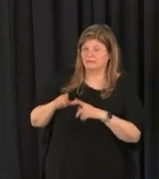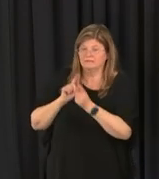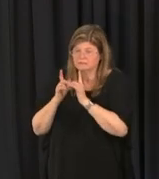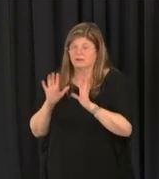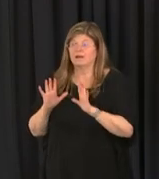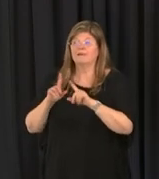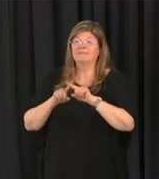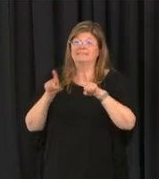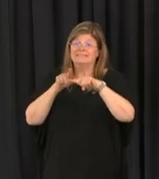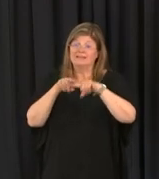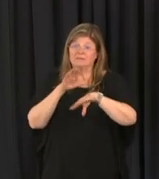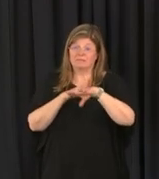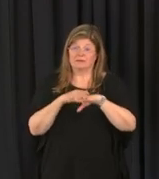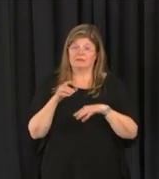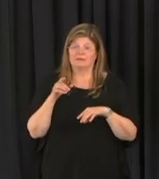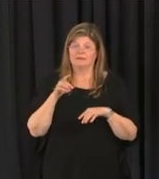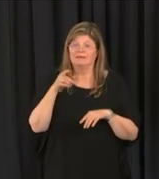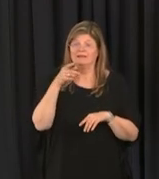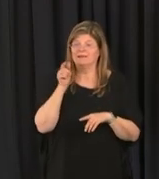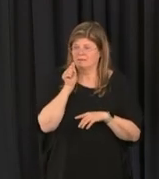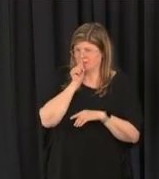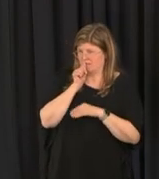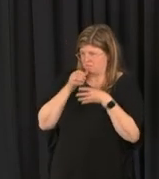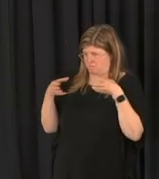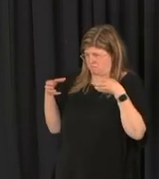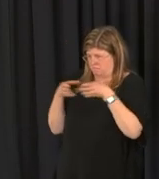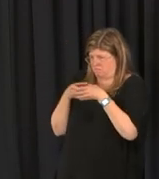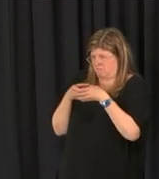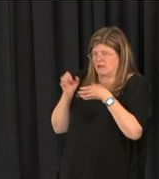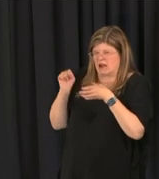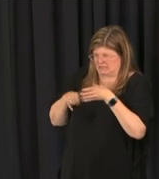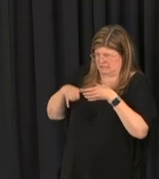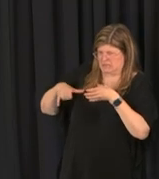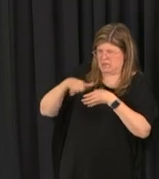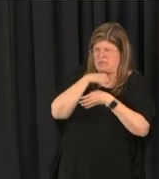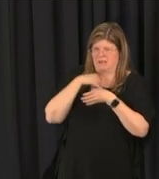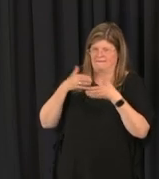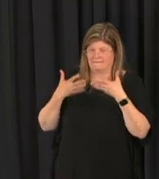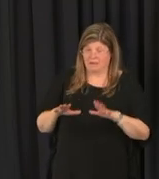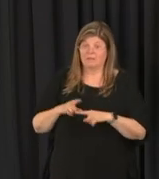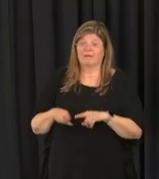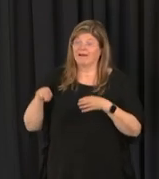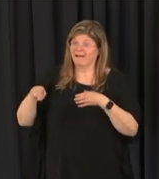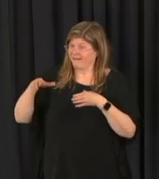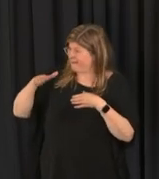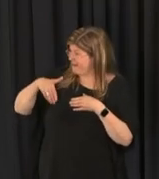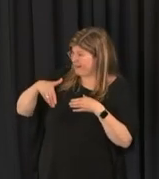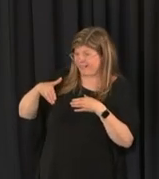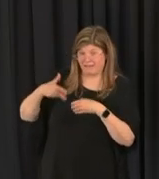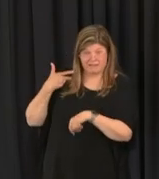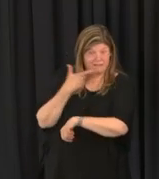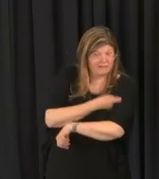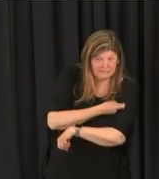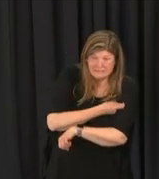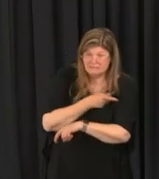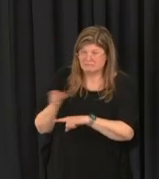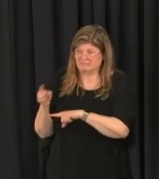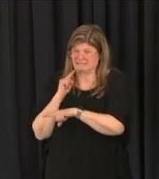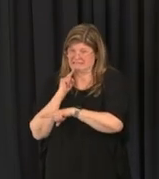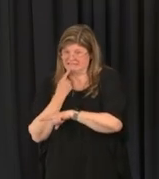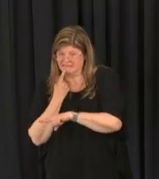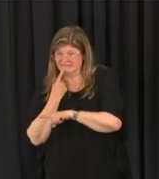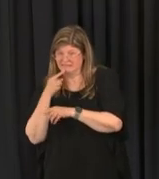private gatherings. Visit with unvaccinated people from a single household who are at low risk for severe